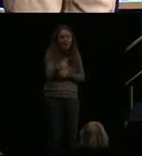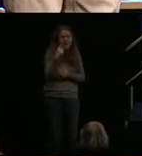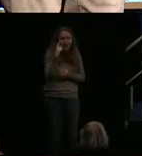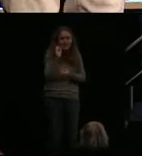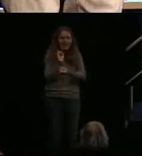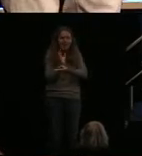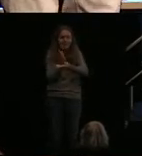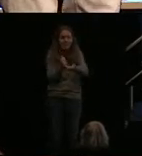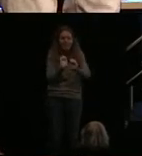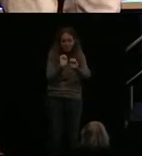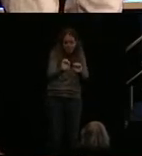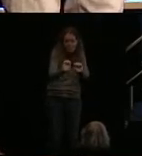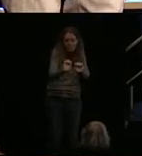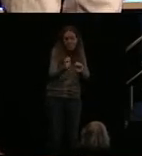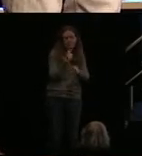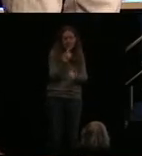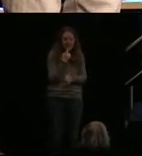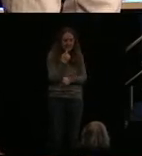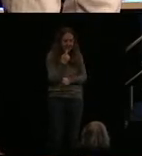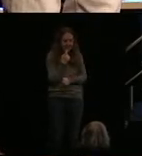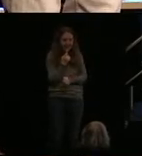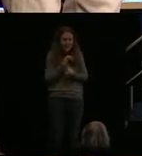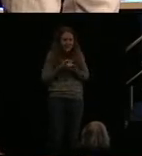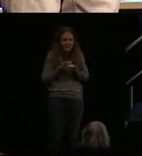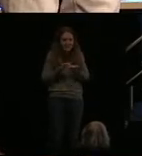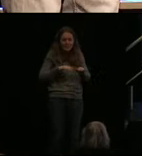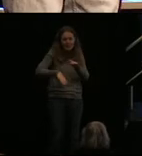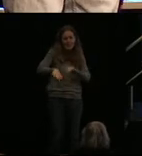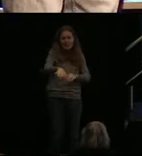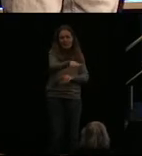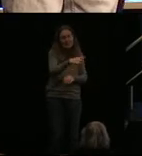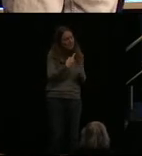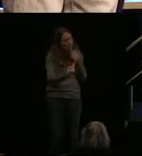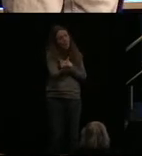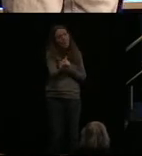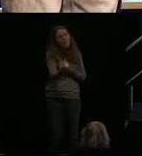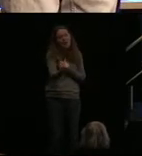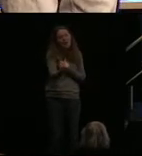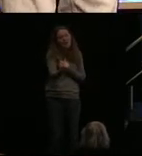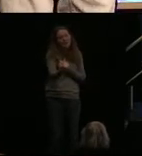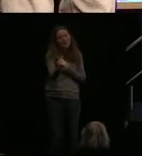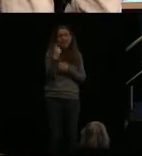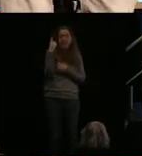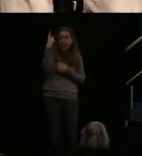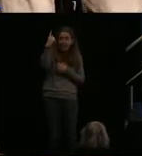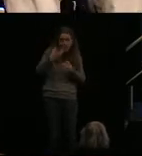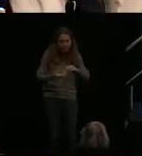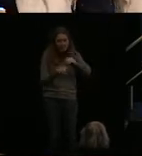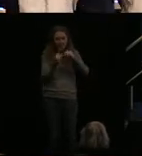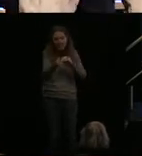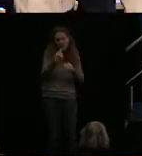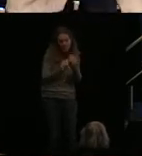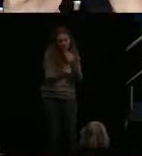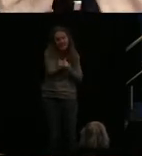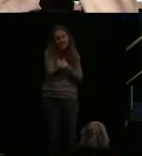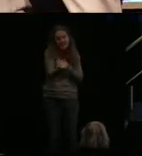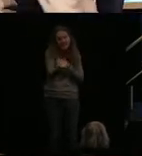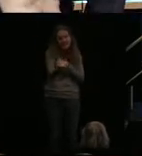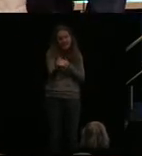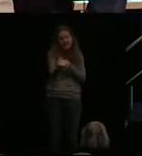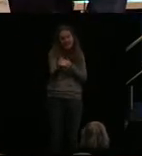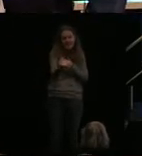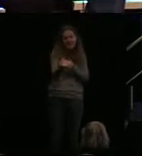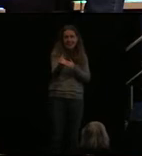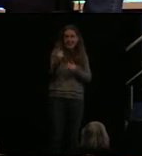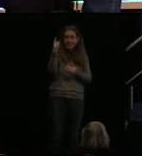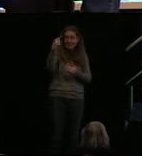bring your flavor to this world. The only one. And God made you unique. He says, I